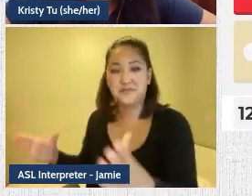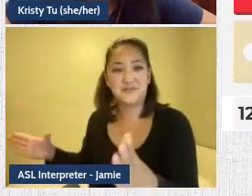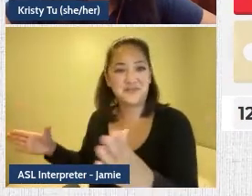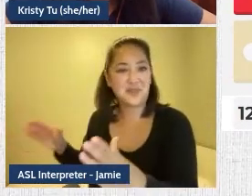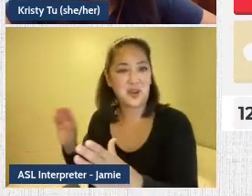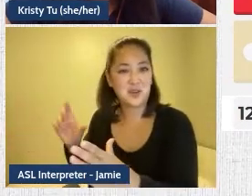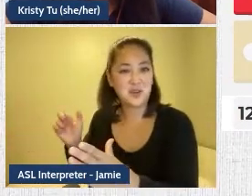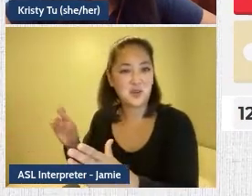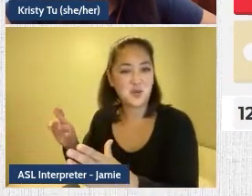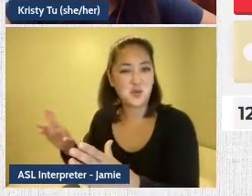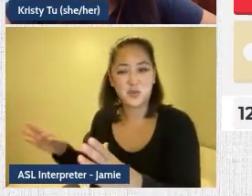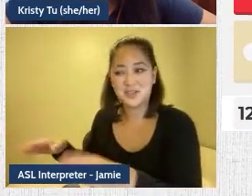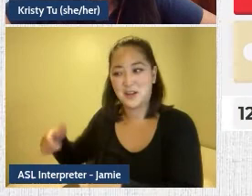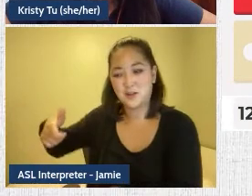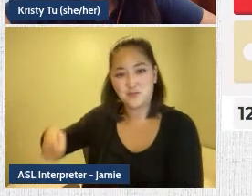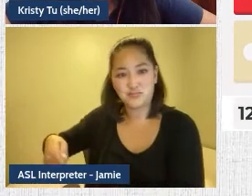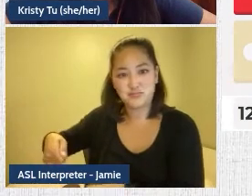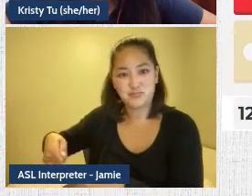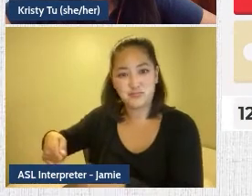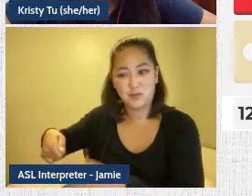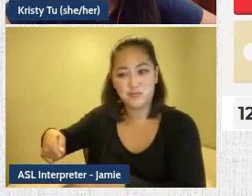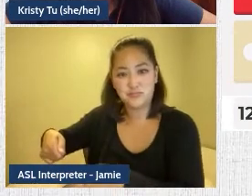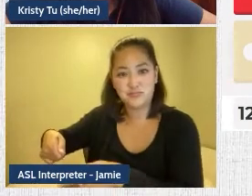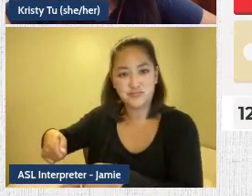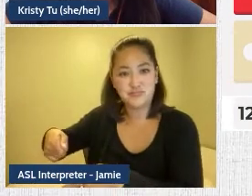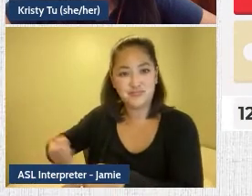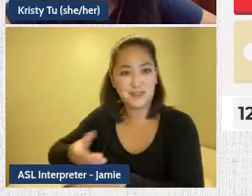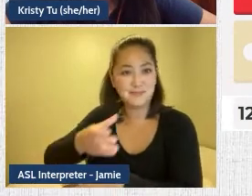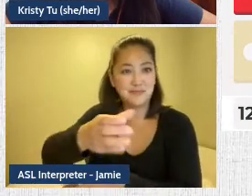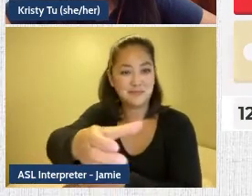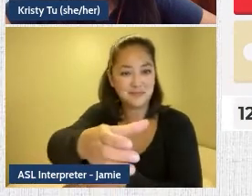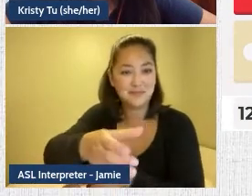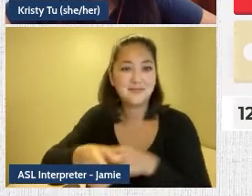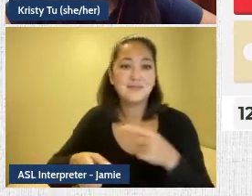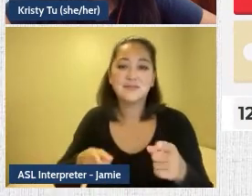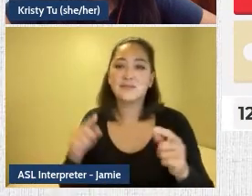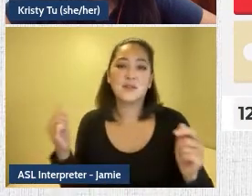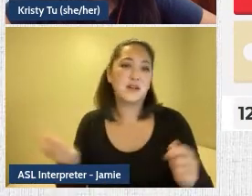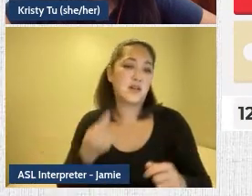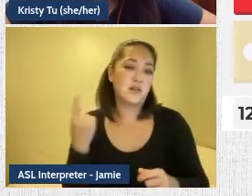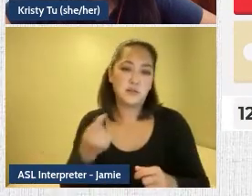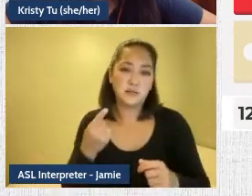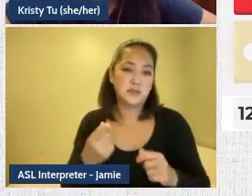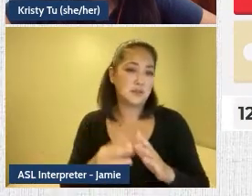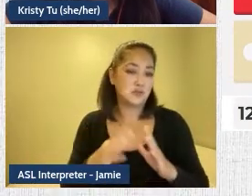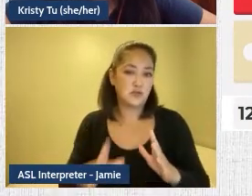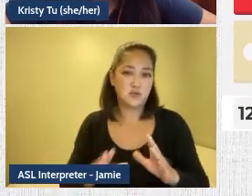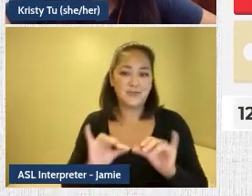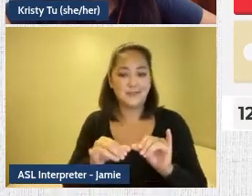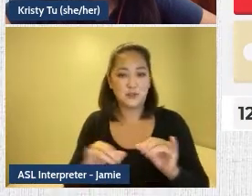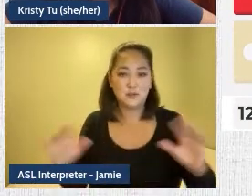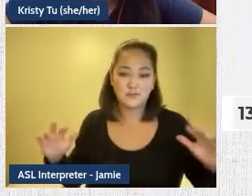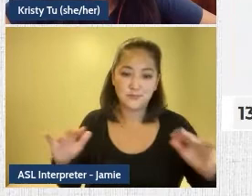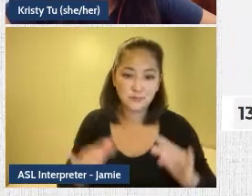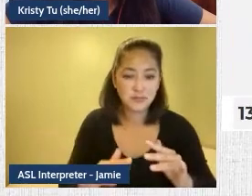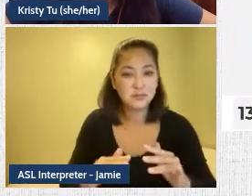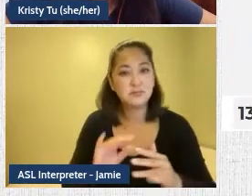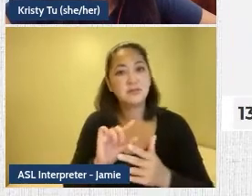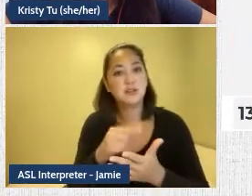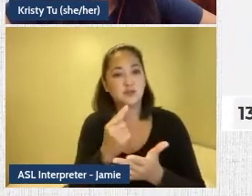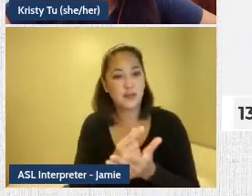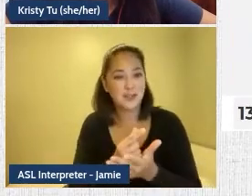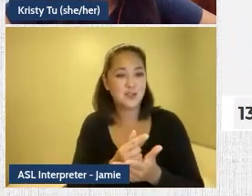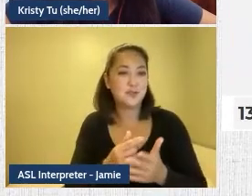in Canada, and it's always been a place for students and alumni to relax and have a good time, barring